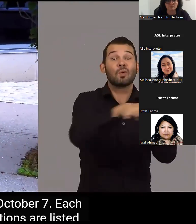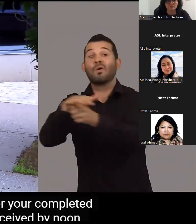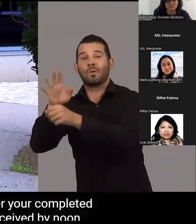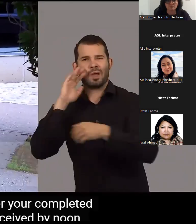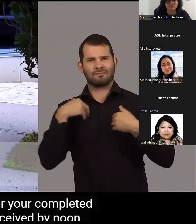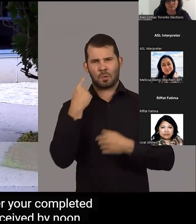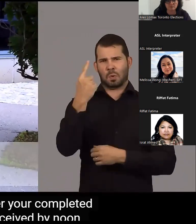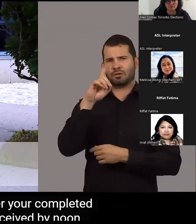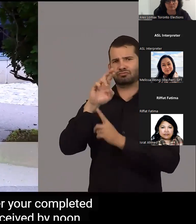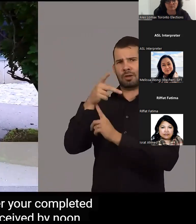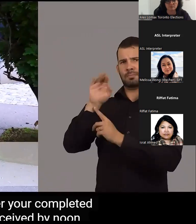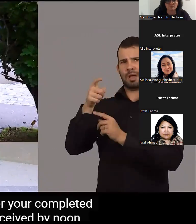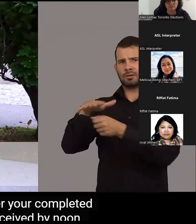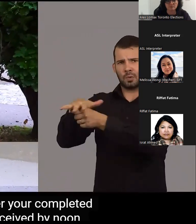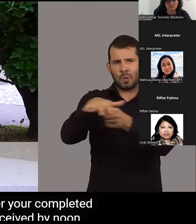are listed at